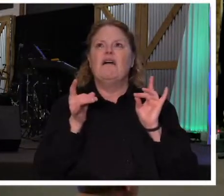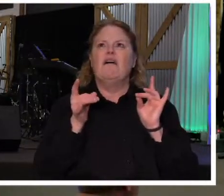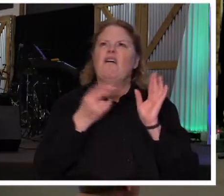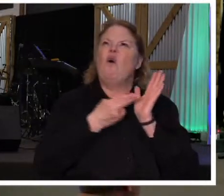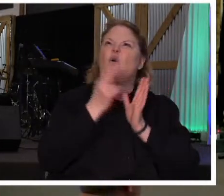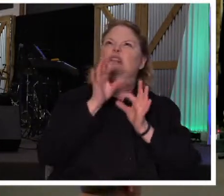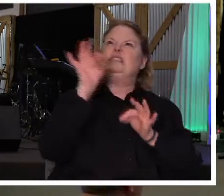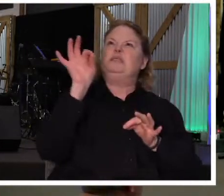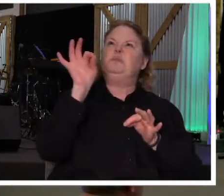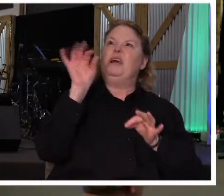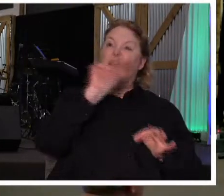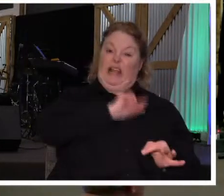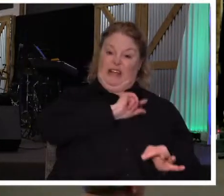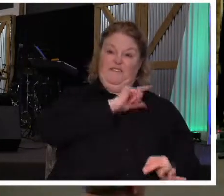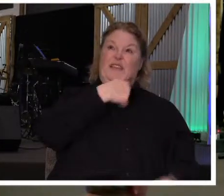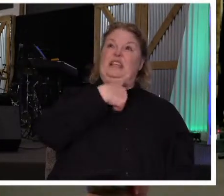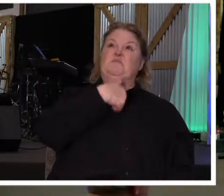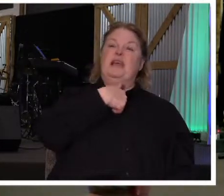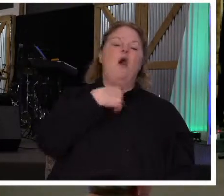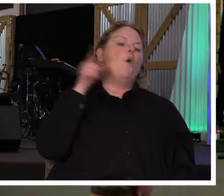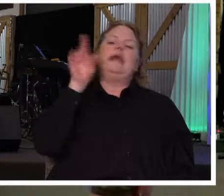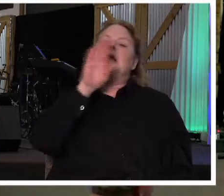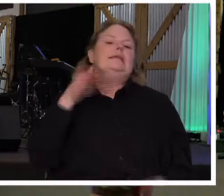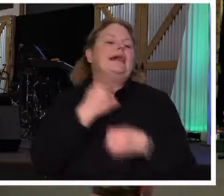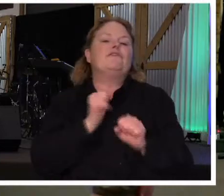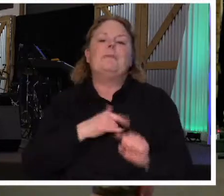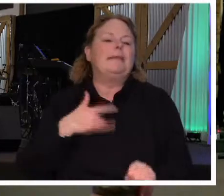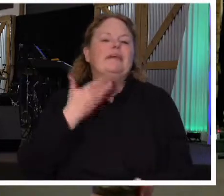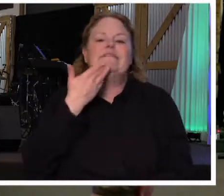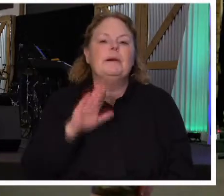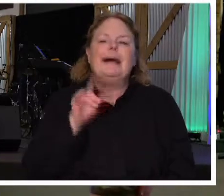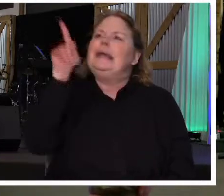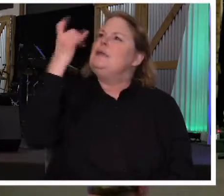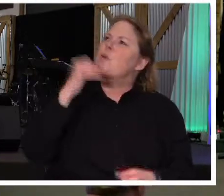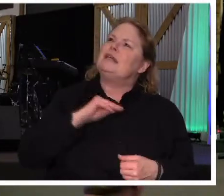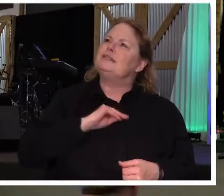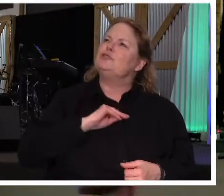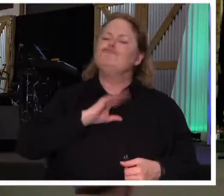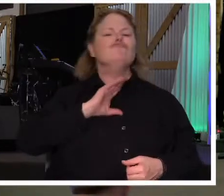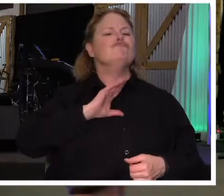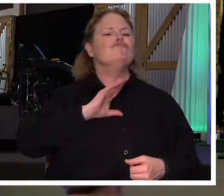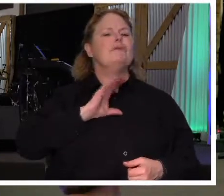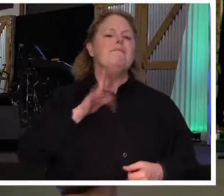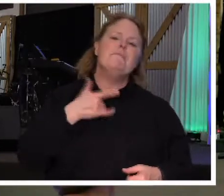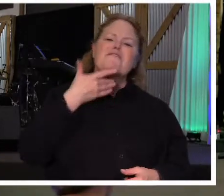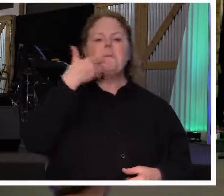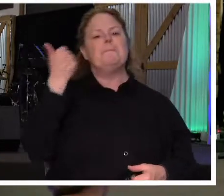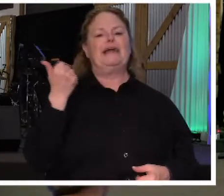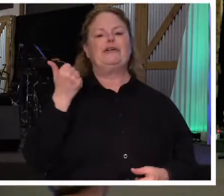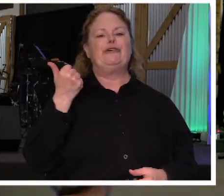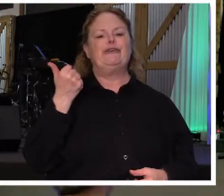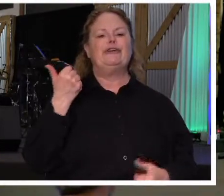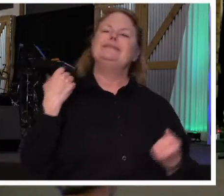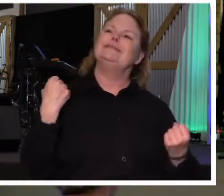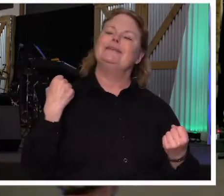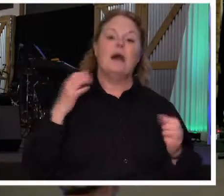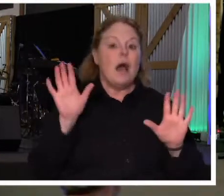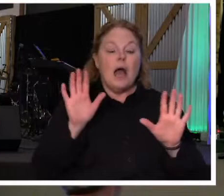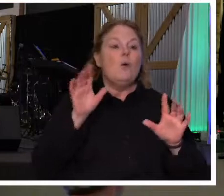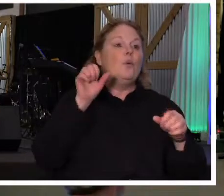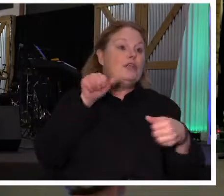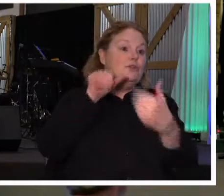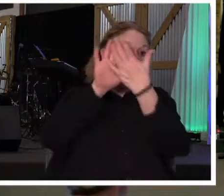not of God. He's never going to make me feel bad. God's love. He's going to build me up. Let me tell you something. You step into the presence of the holiness of